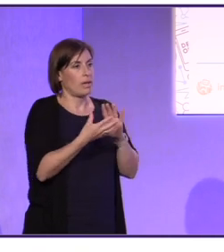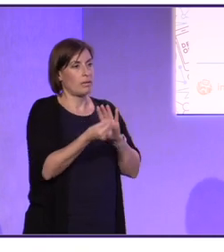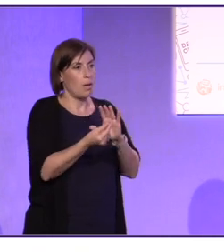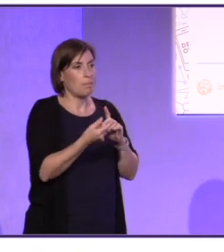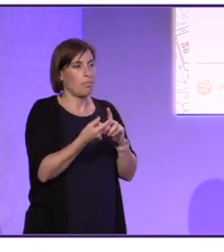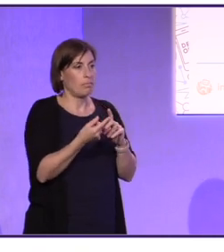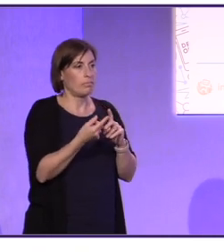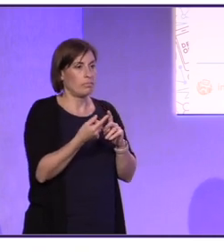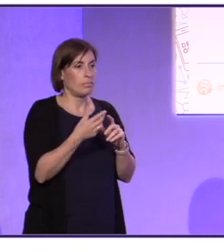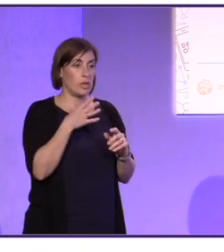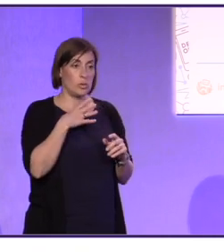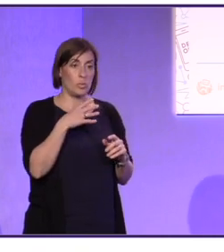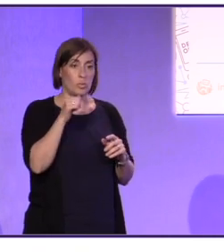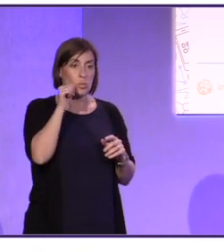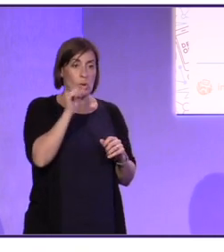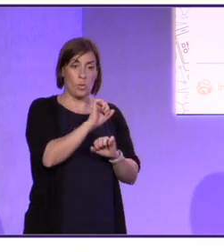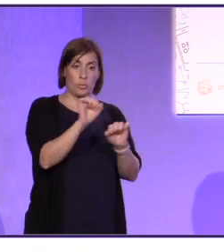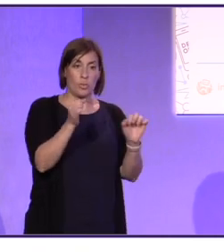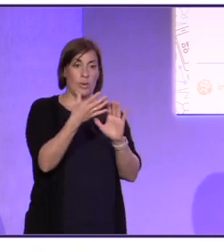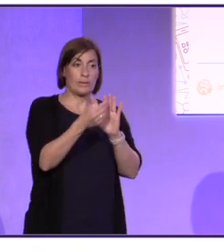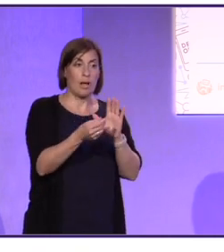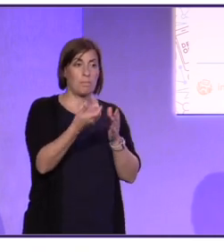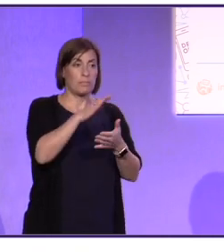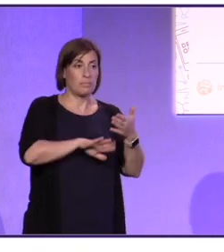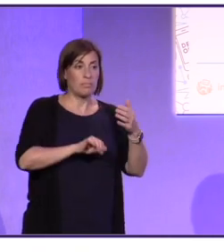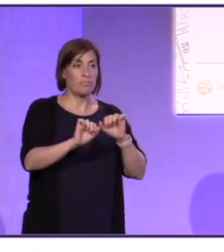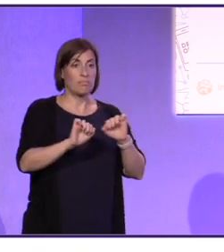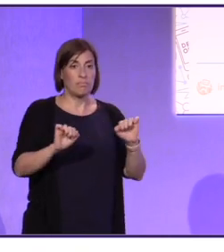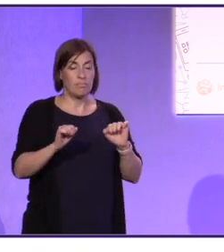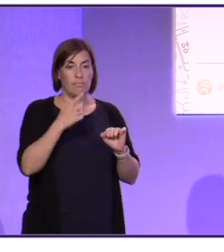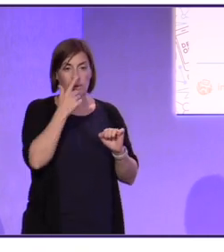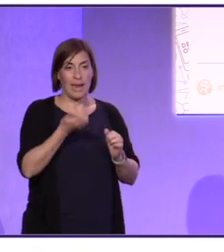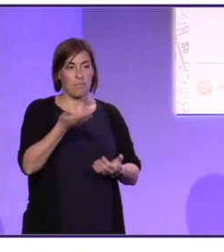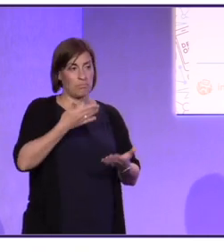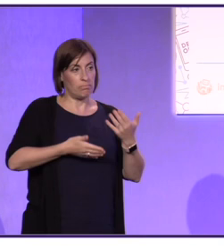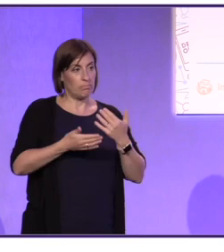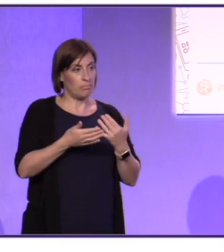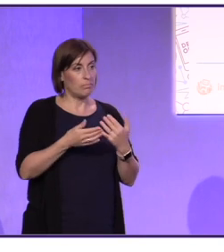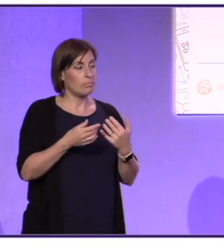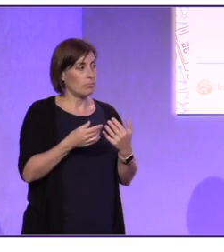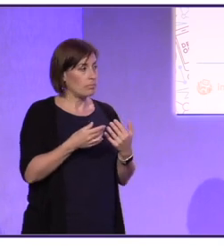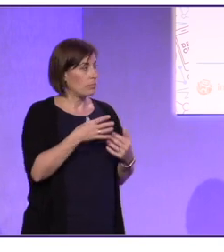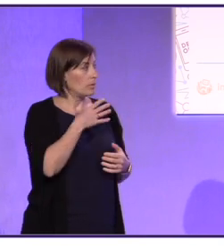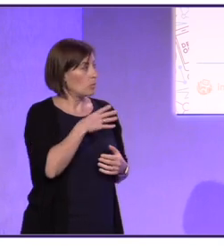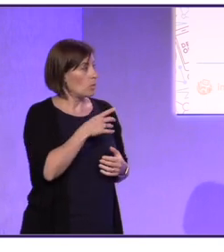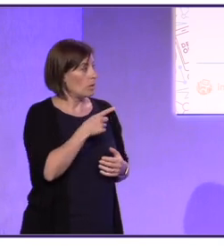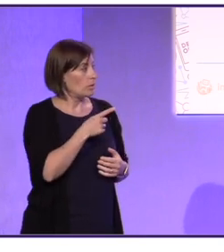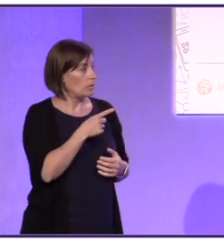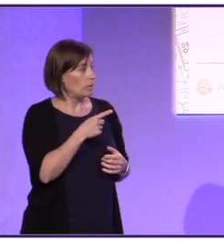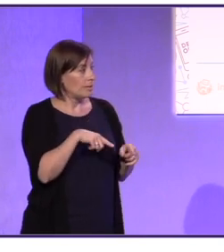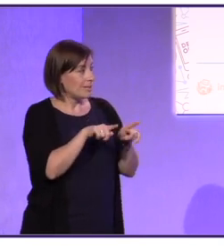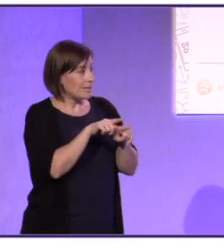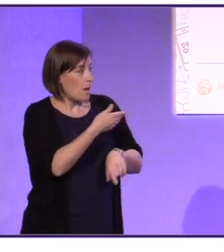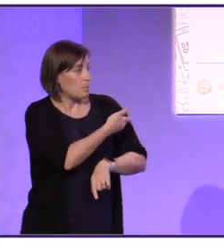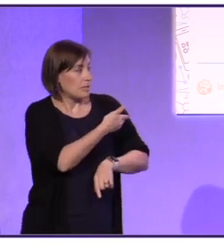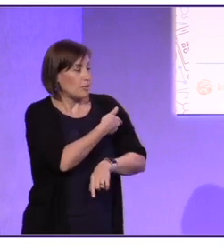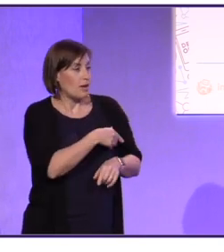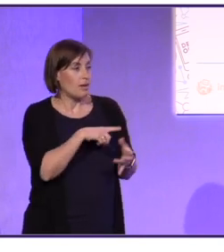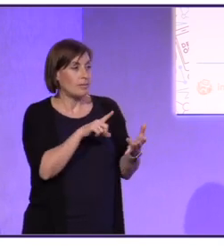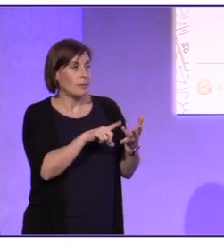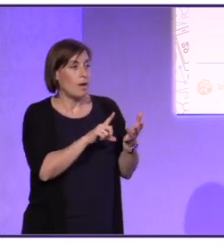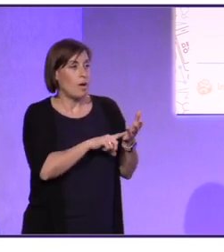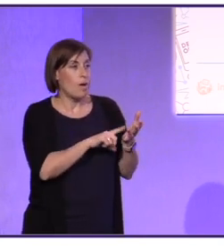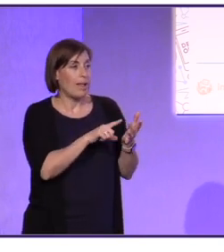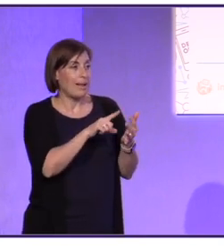examples, or we would like to know your examples. So if you want to have one of the t-shirts that Ollie is currently having,